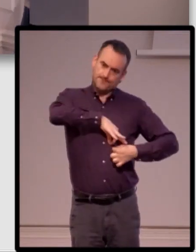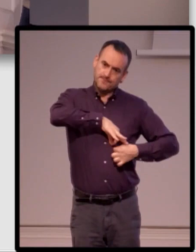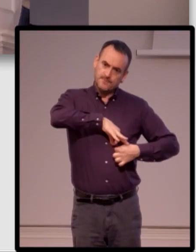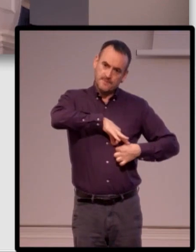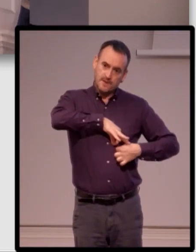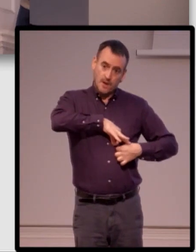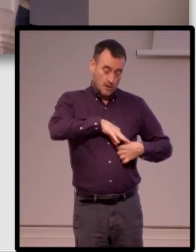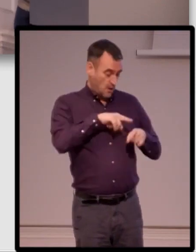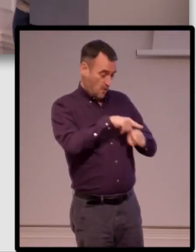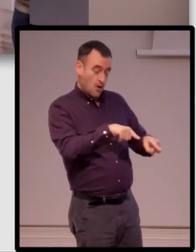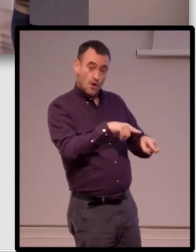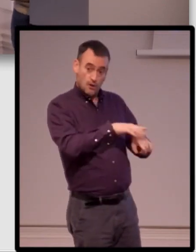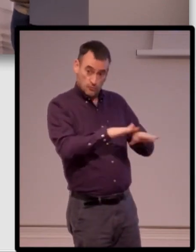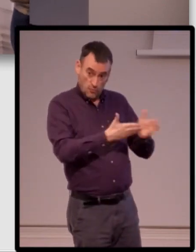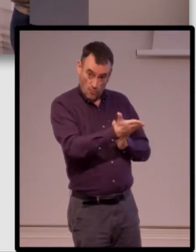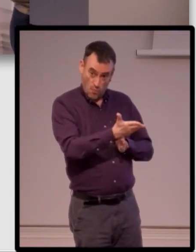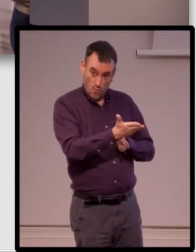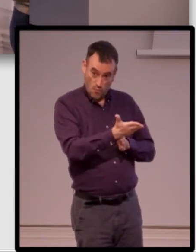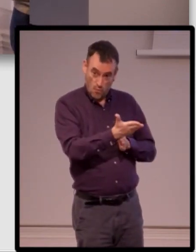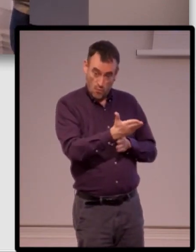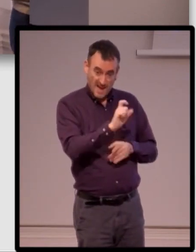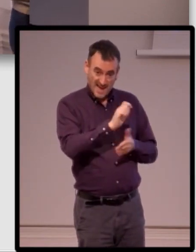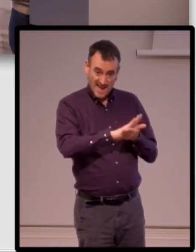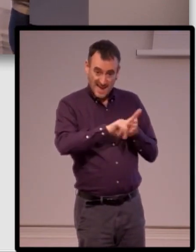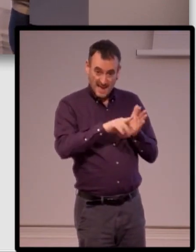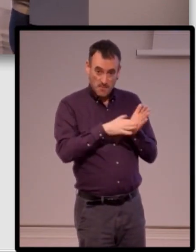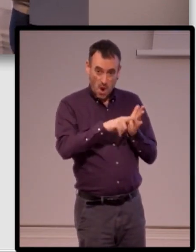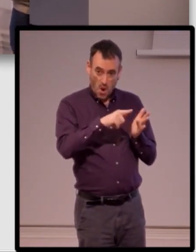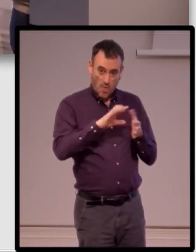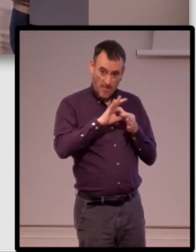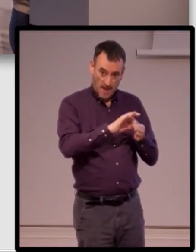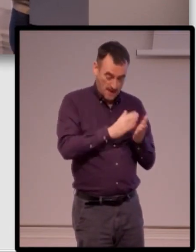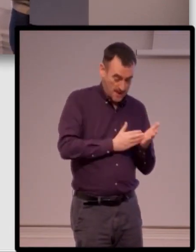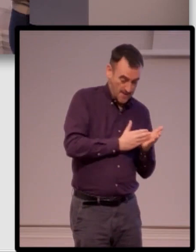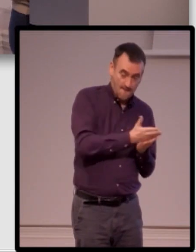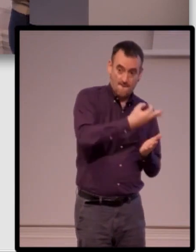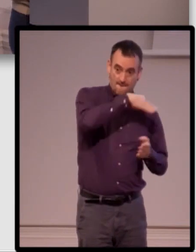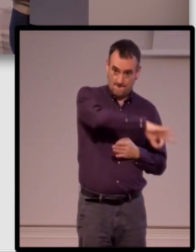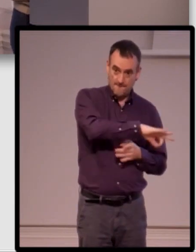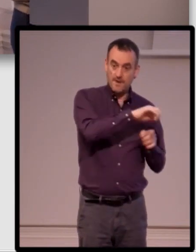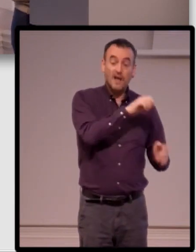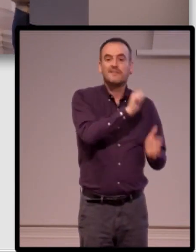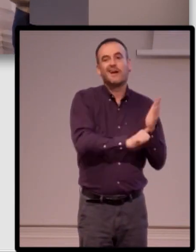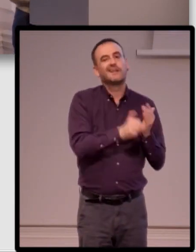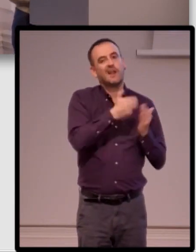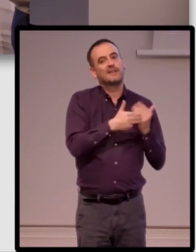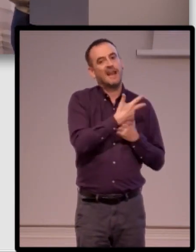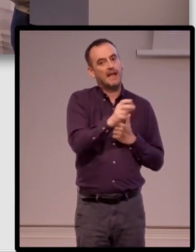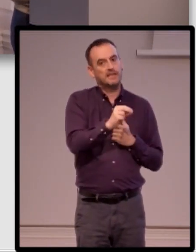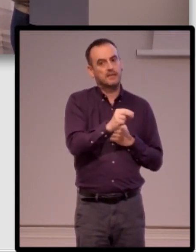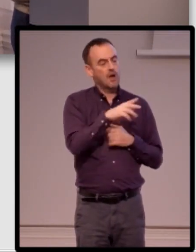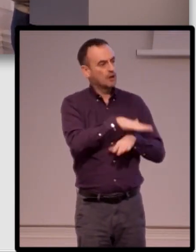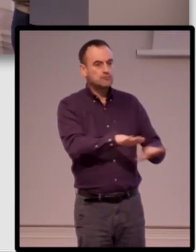implanted on most children undergoing chemotherapy from the sort of mid-1980s onwards, and it absolutely revolutionises